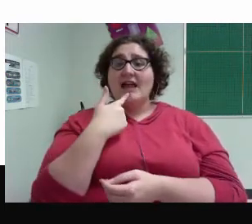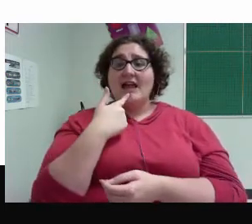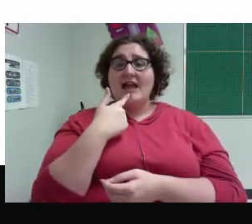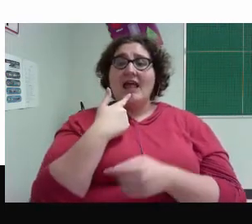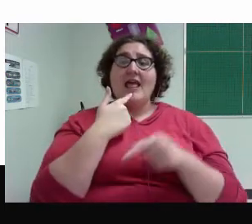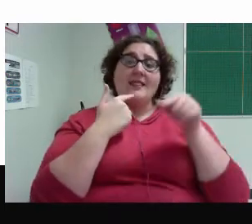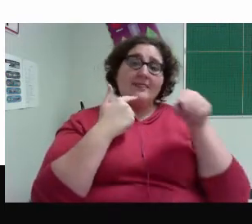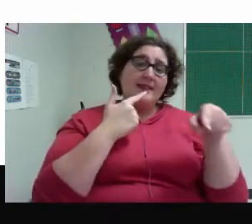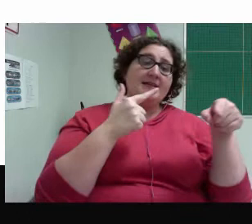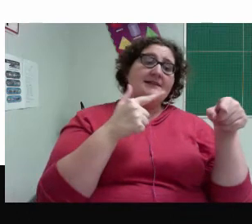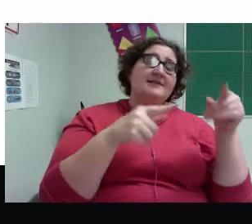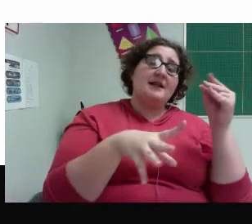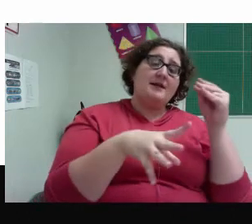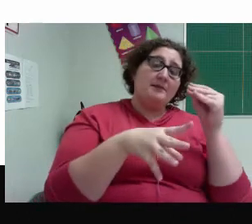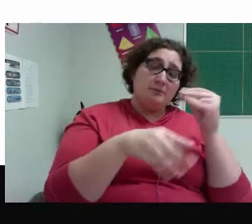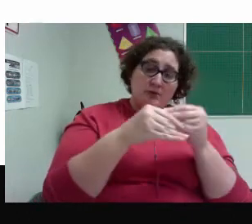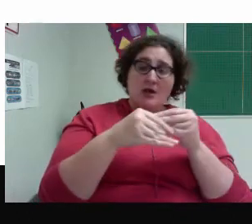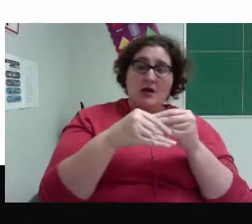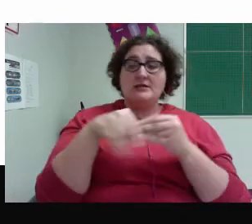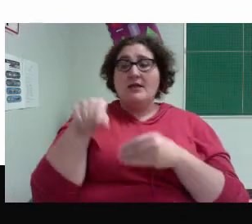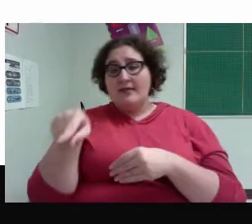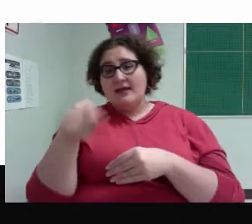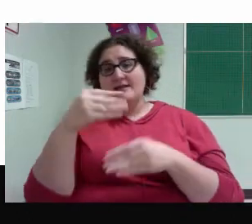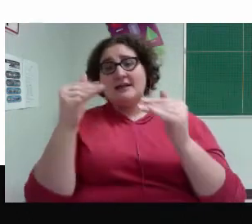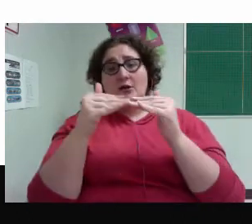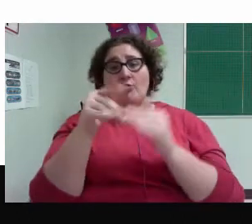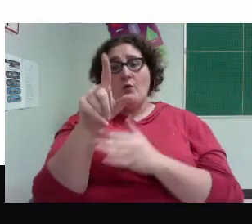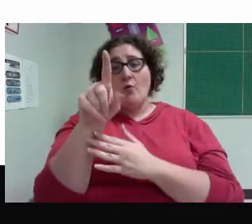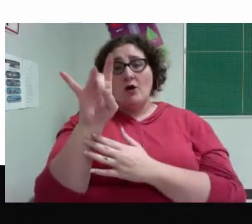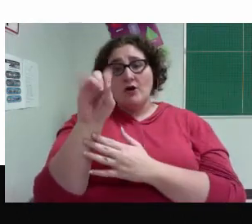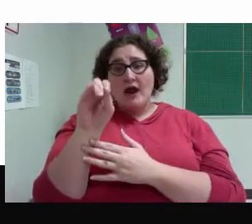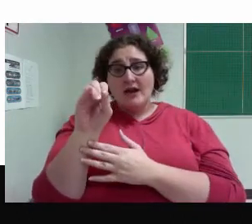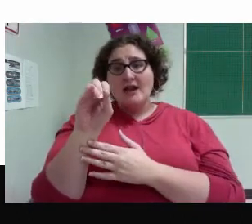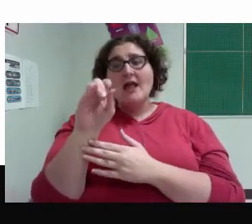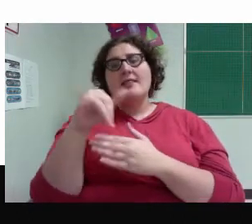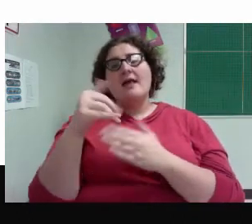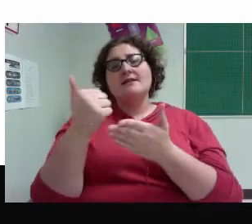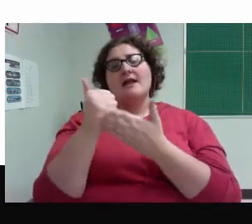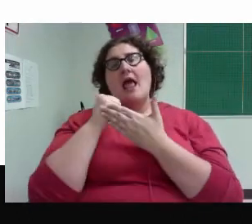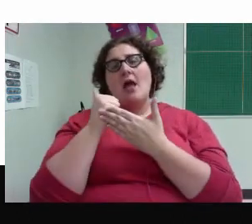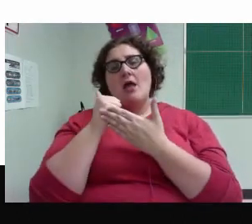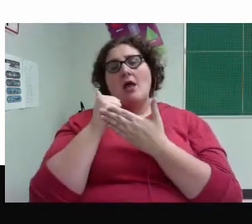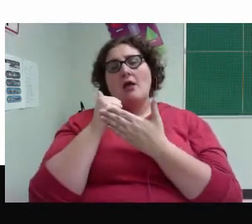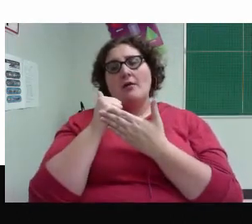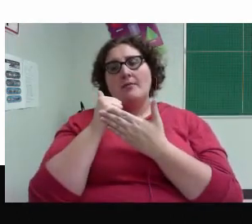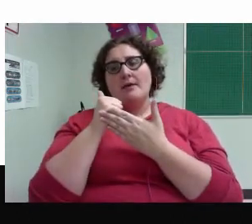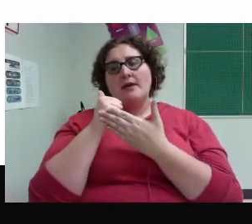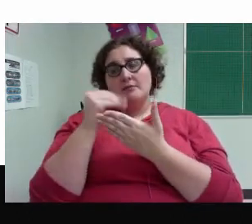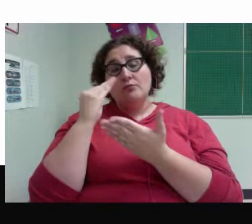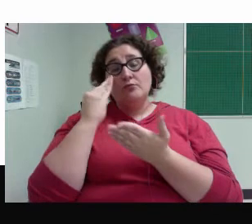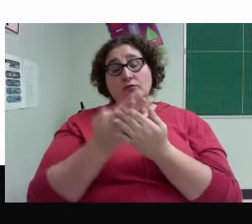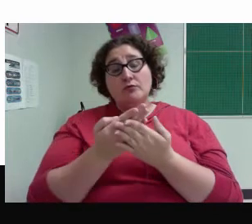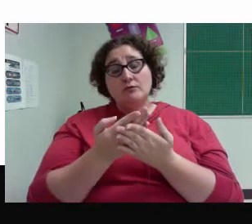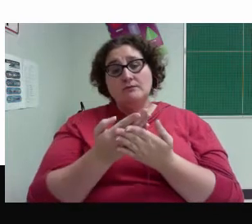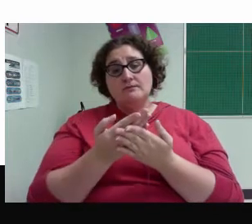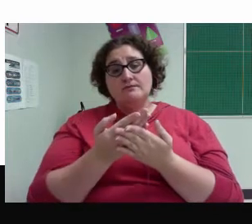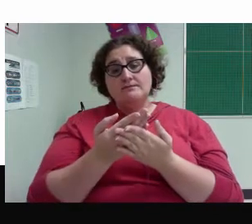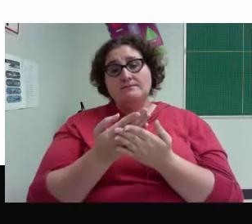angle plus this angle equals 180, that can help me get to where I'm going.